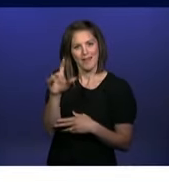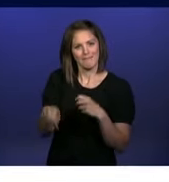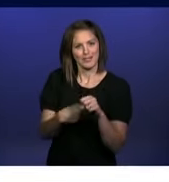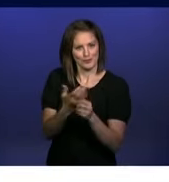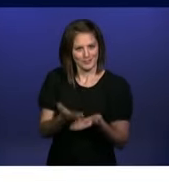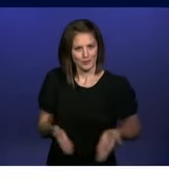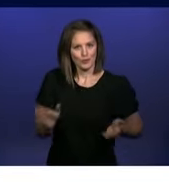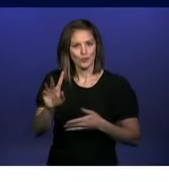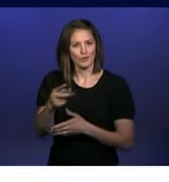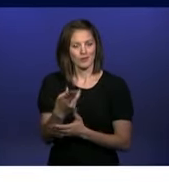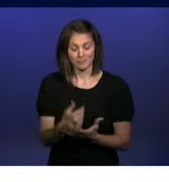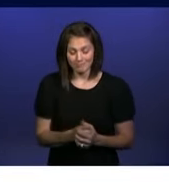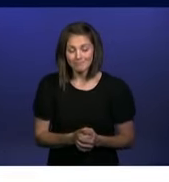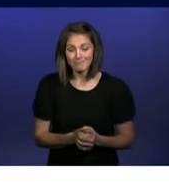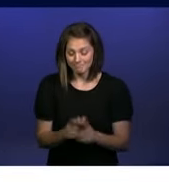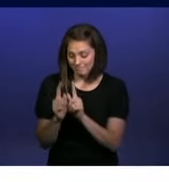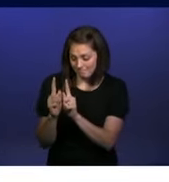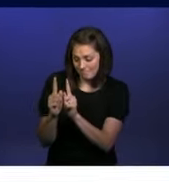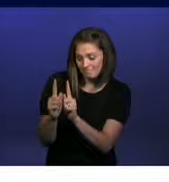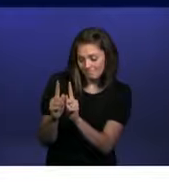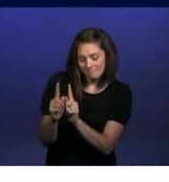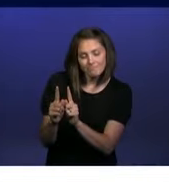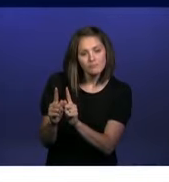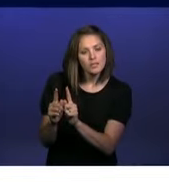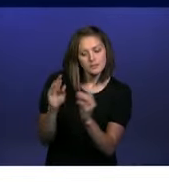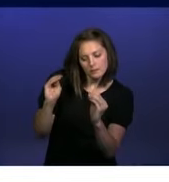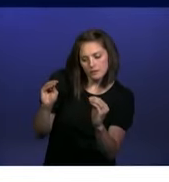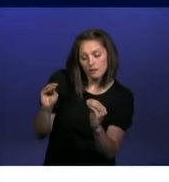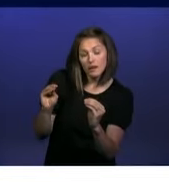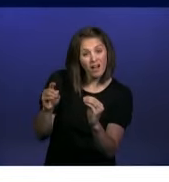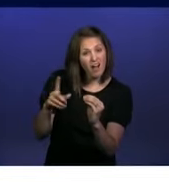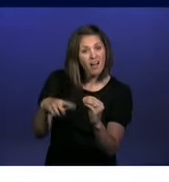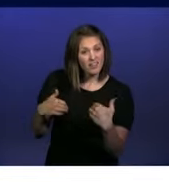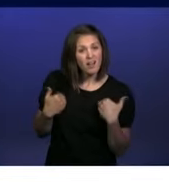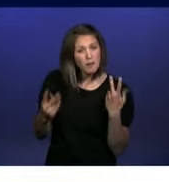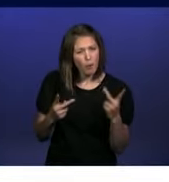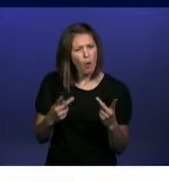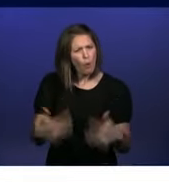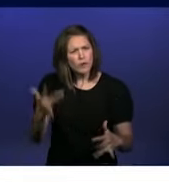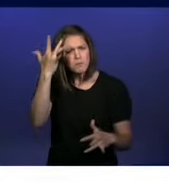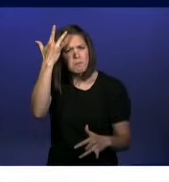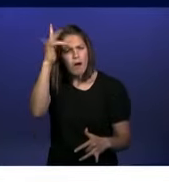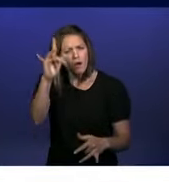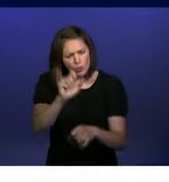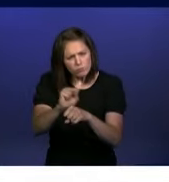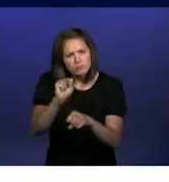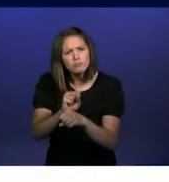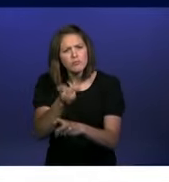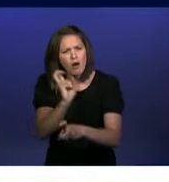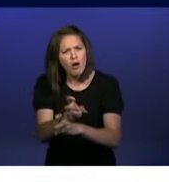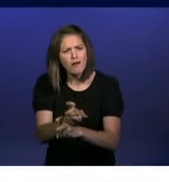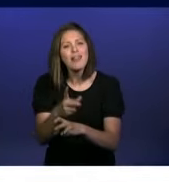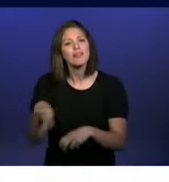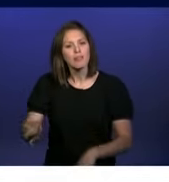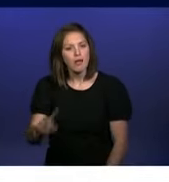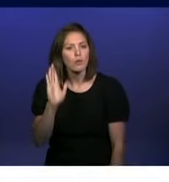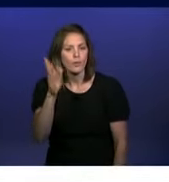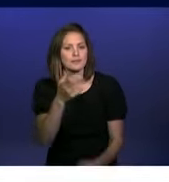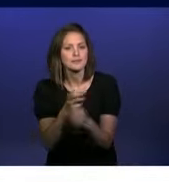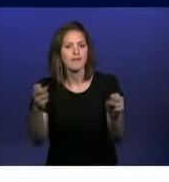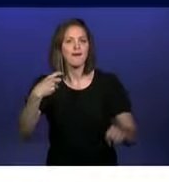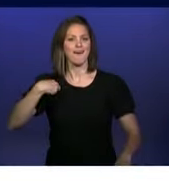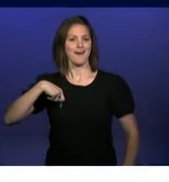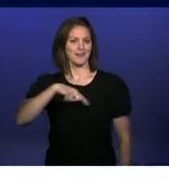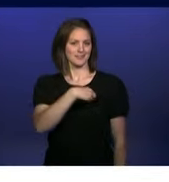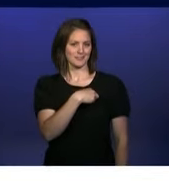And I can tell you what, they are hardworking, they're smart, and they're going to be the ones who save us. So